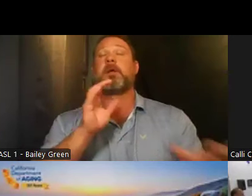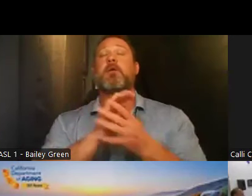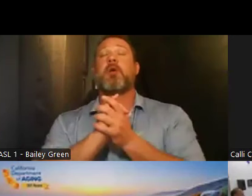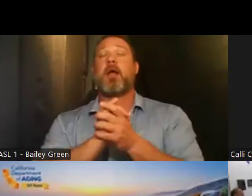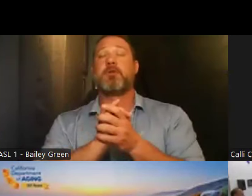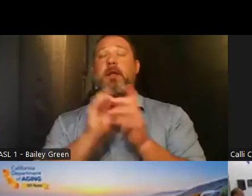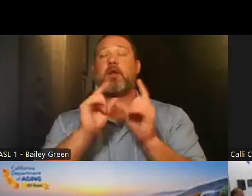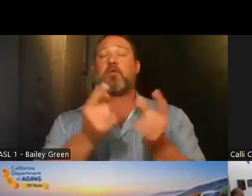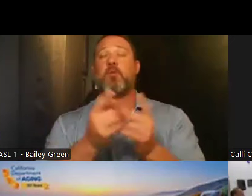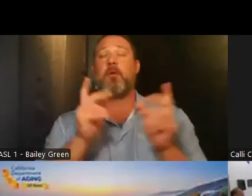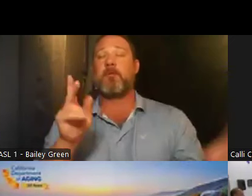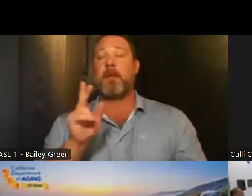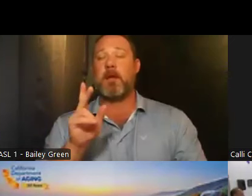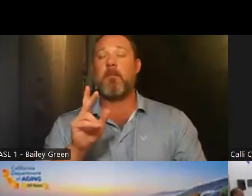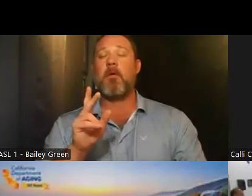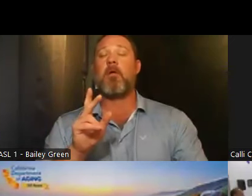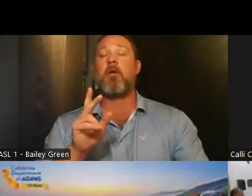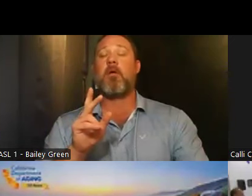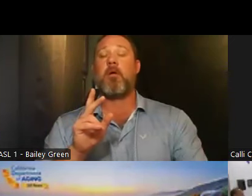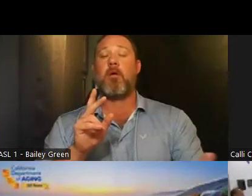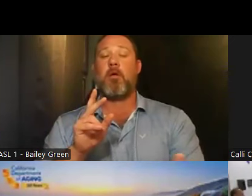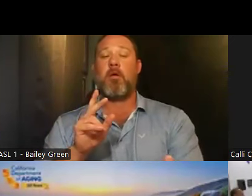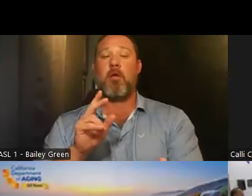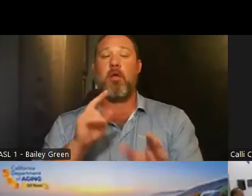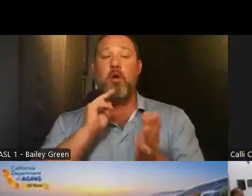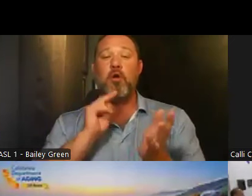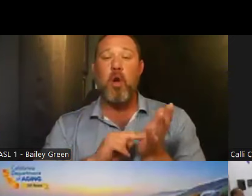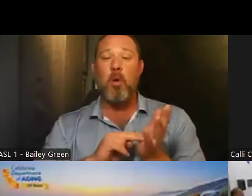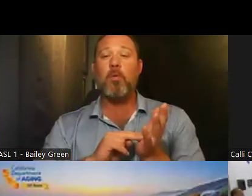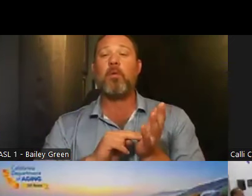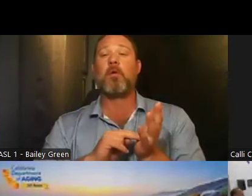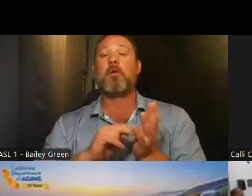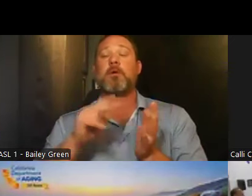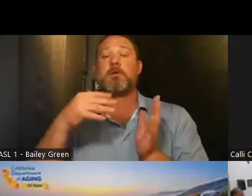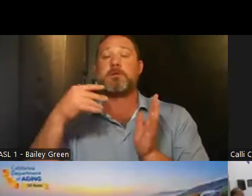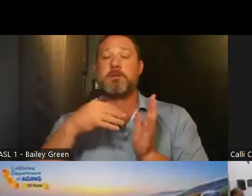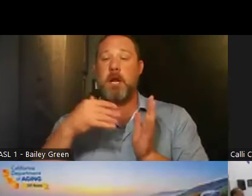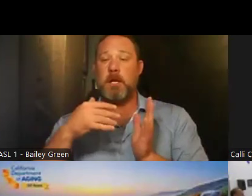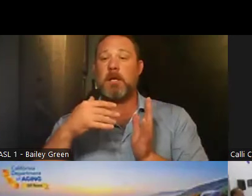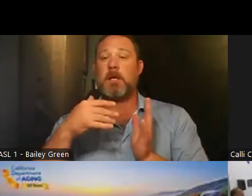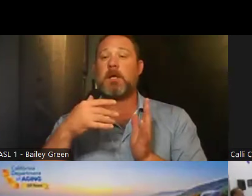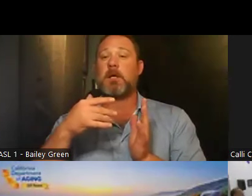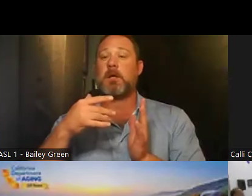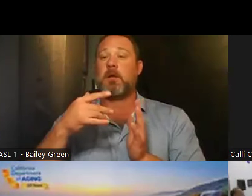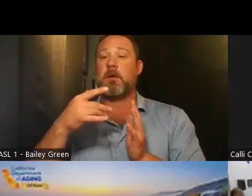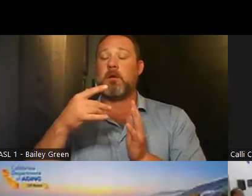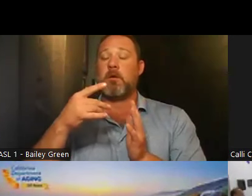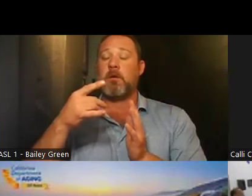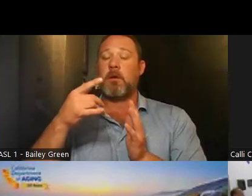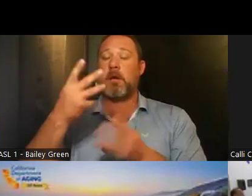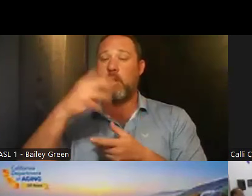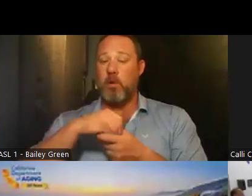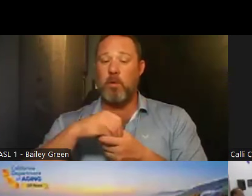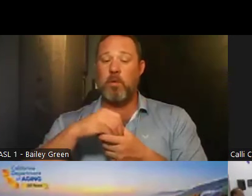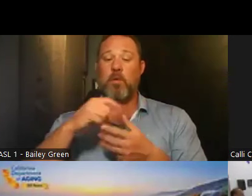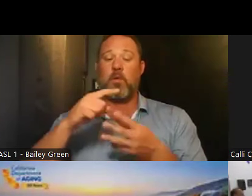people. We should take note of the fact that their study protocol included the 4